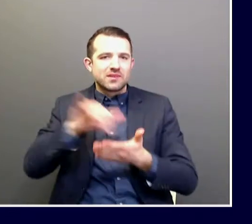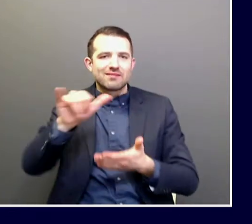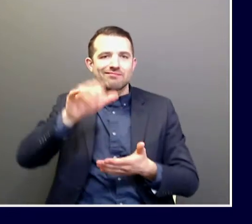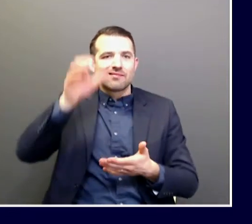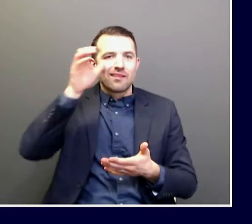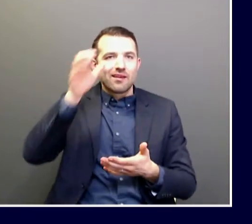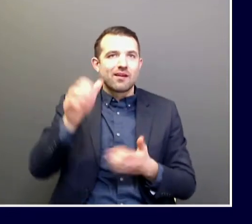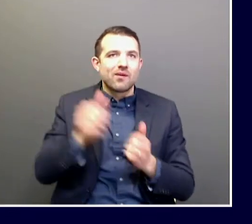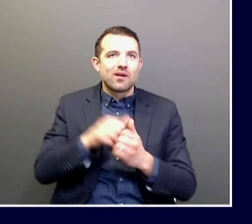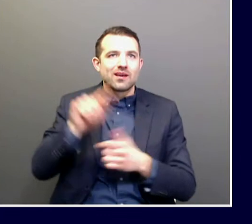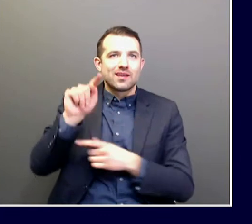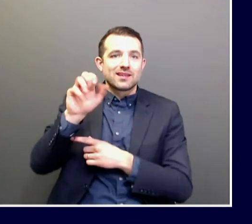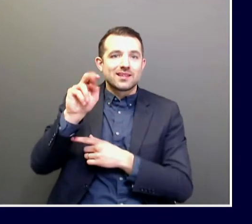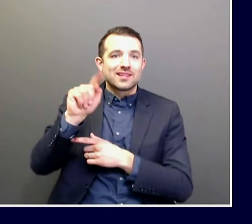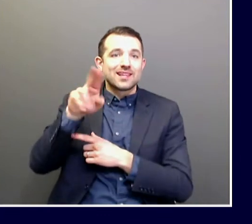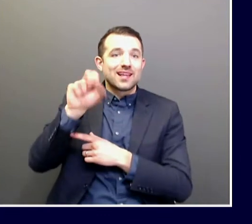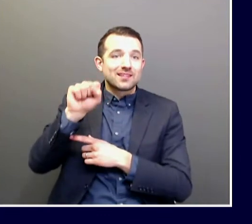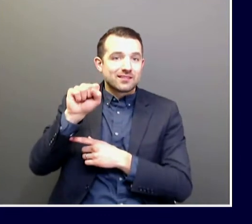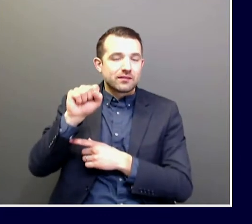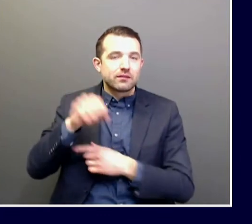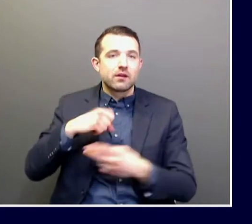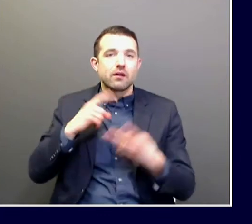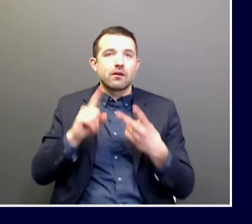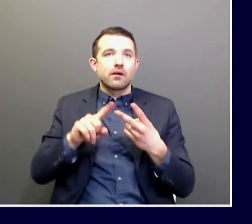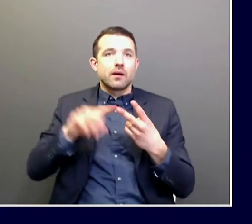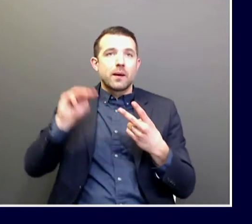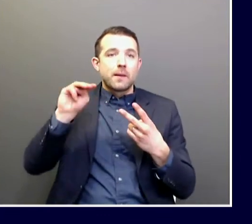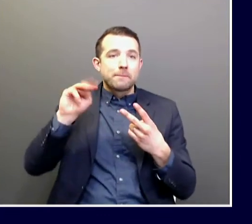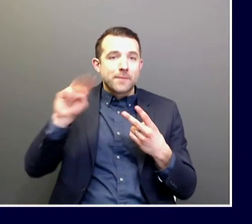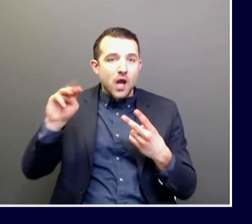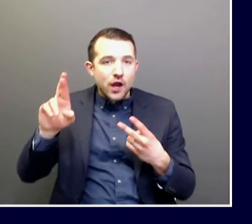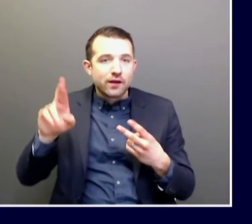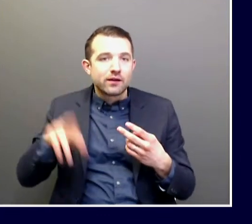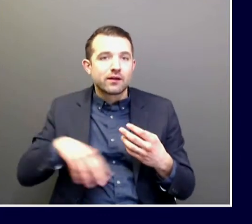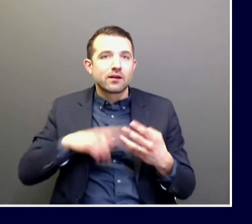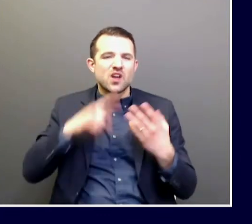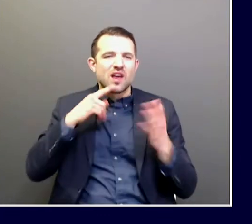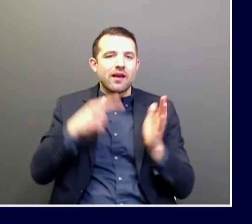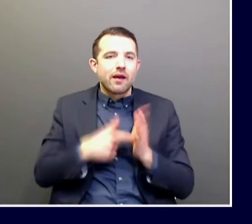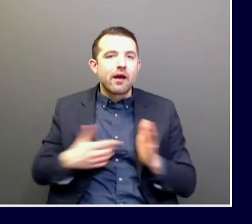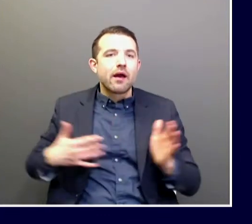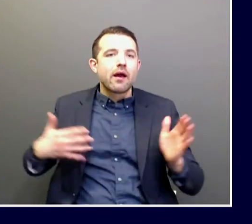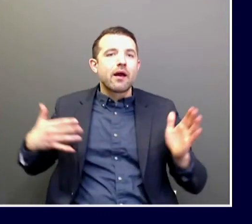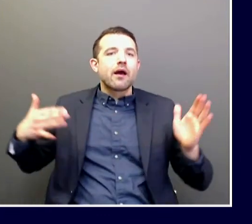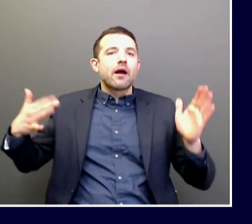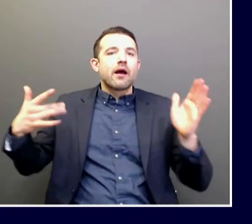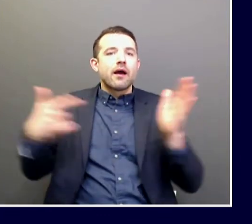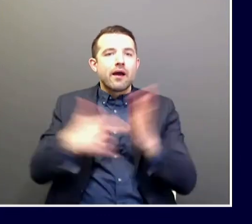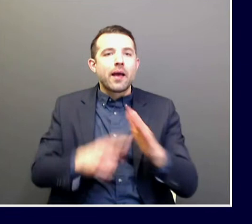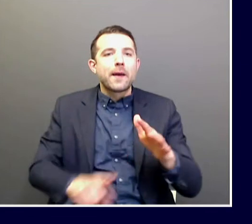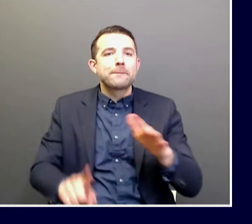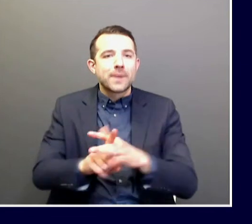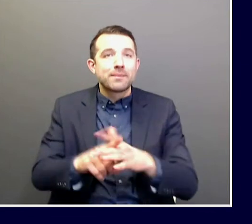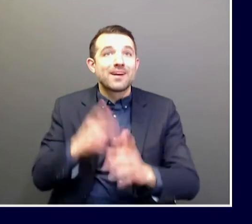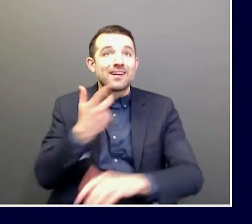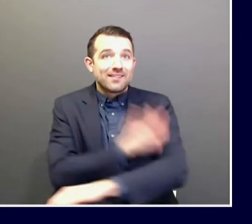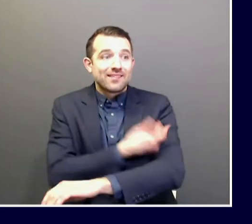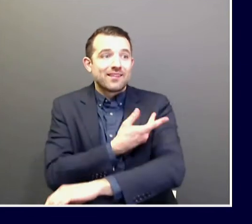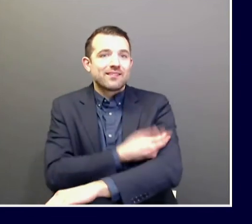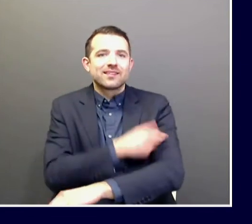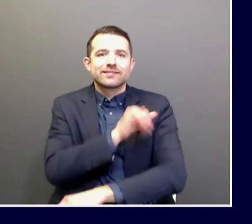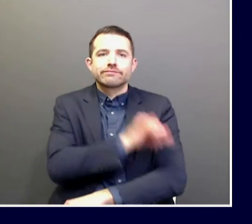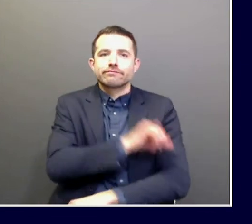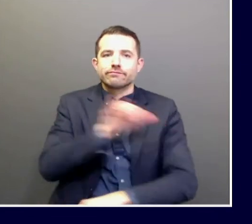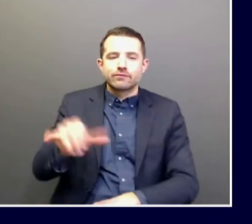bit slipperier, plus our body's own natural fading away of the immune system, you get a reduction